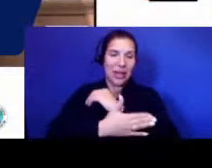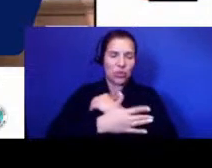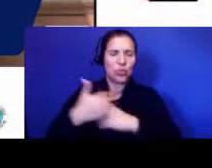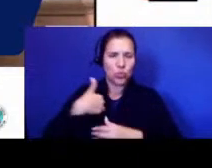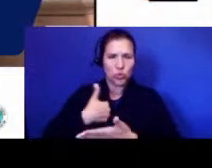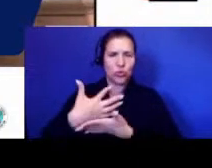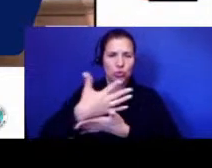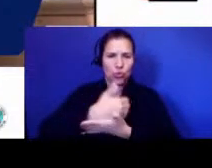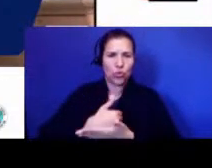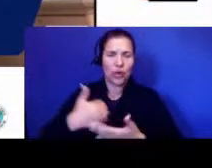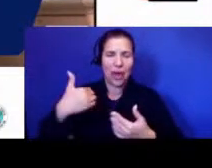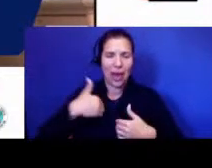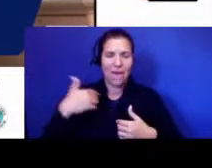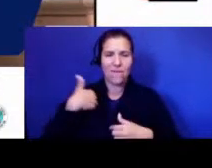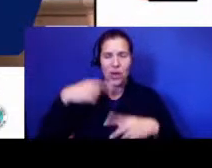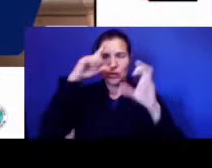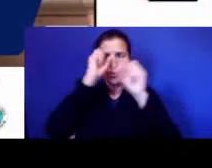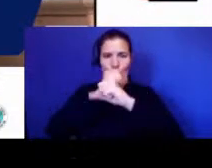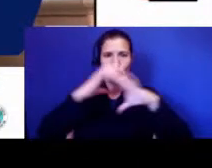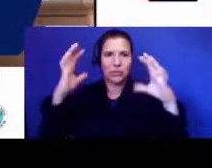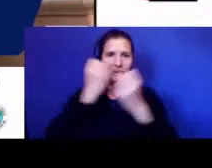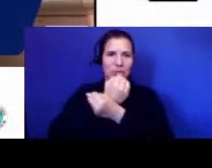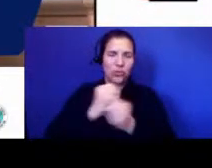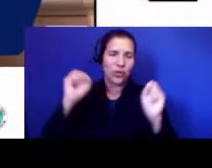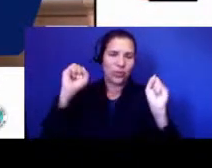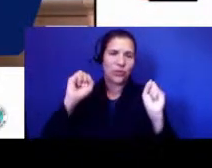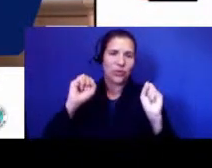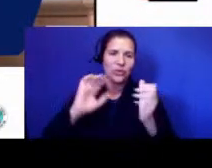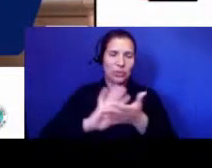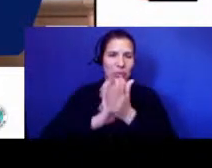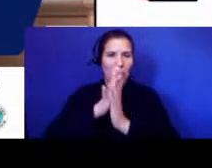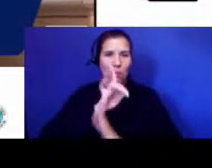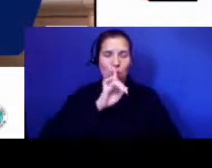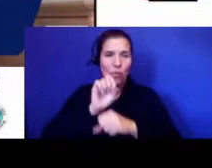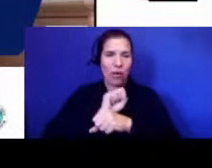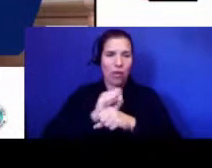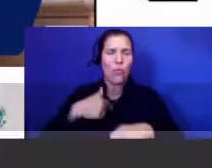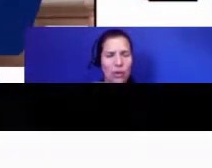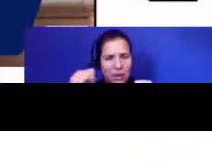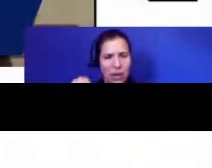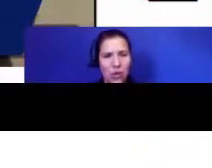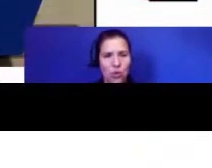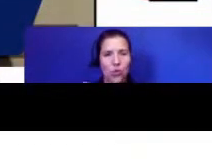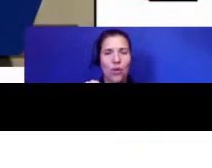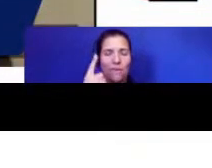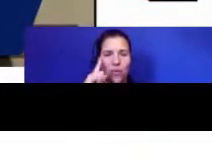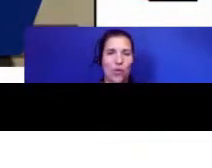our wildest dreams of liberation realized, and we can do it for ourselves.